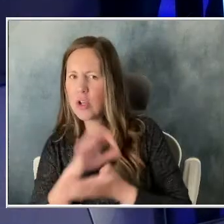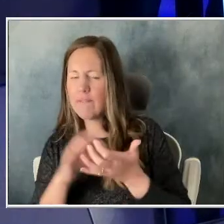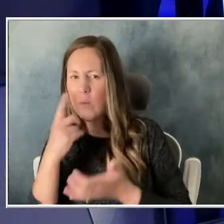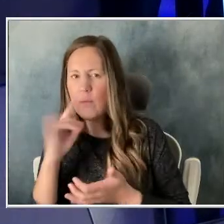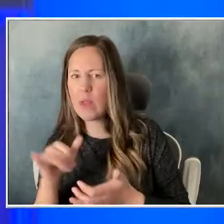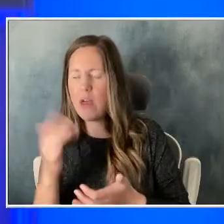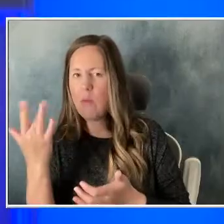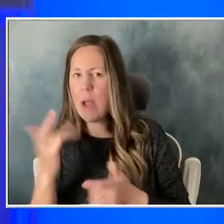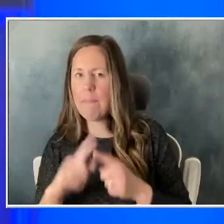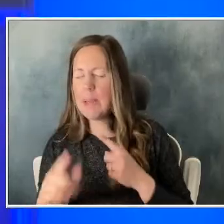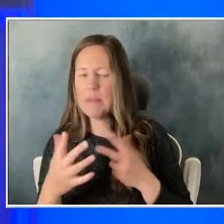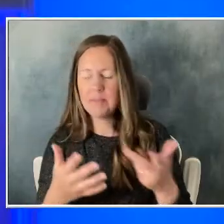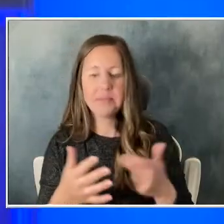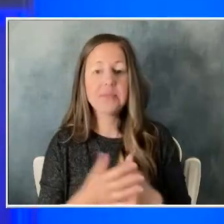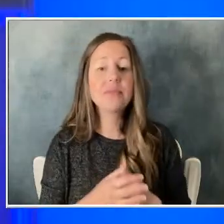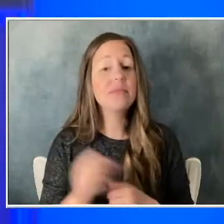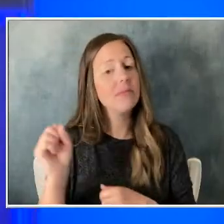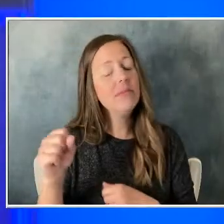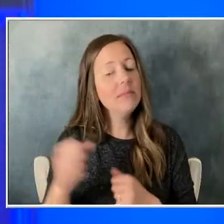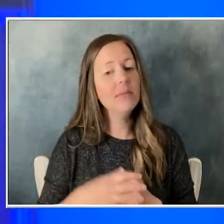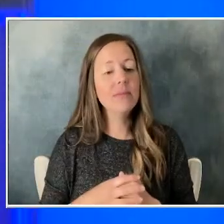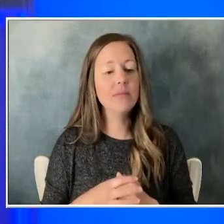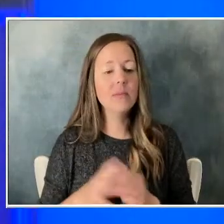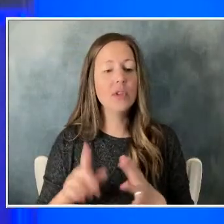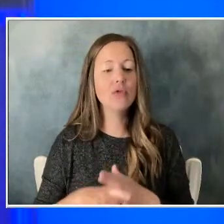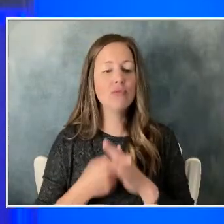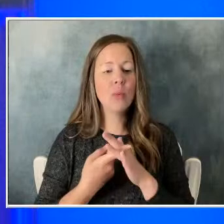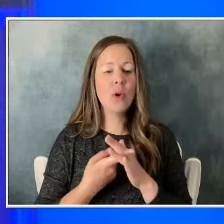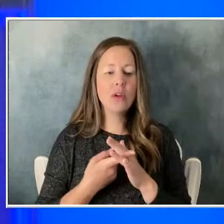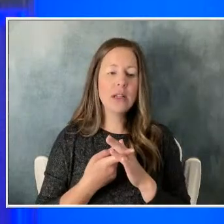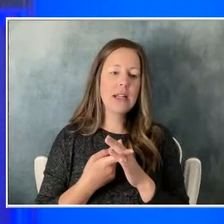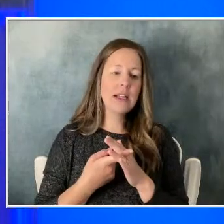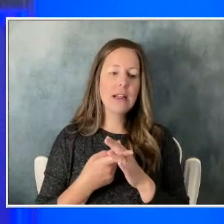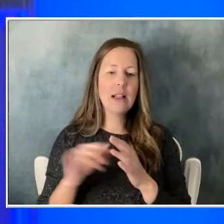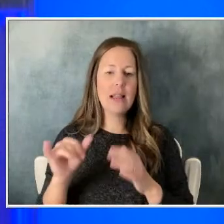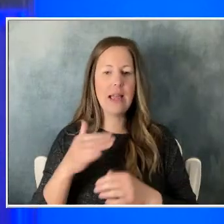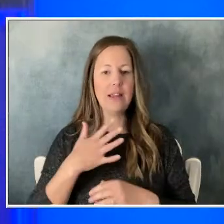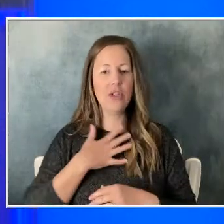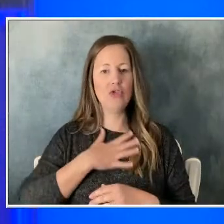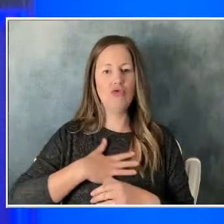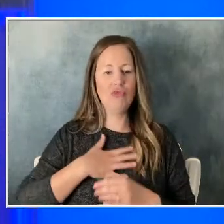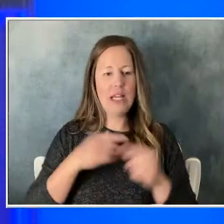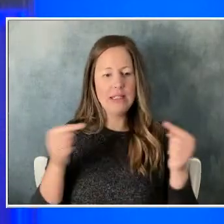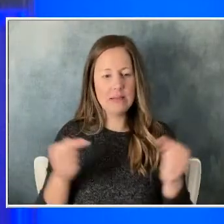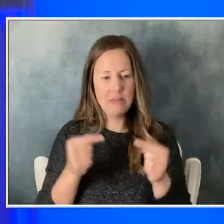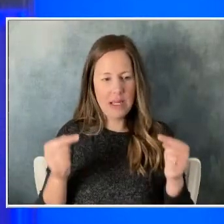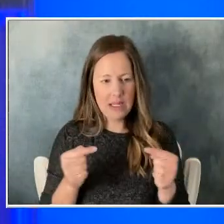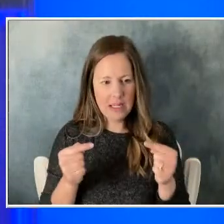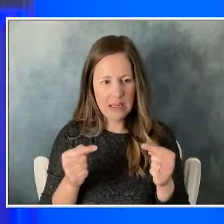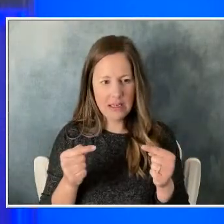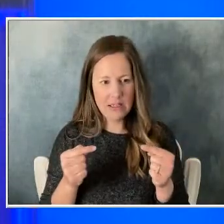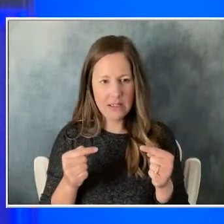Absolutely. So it started like chest pain. It was